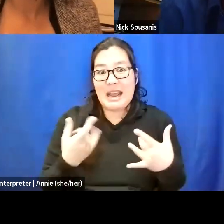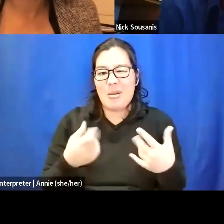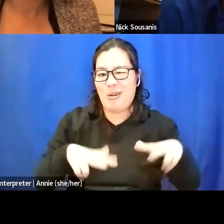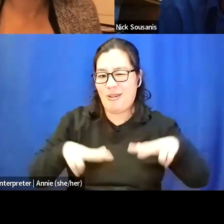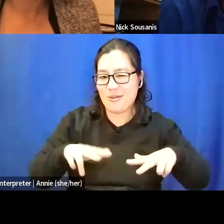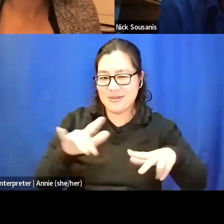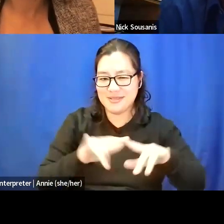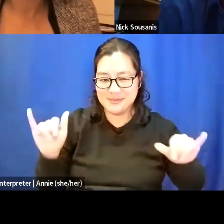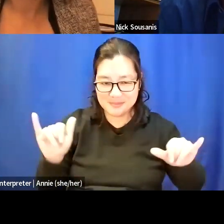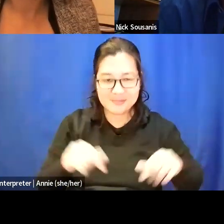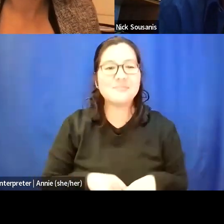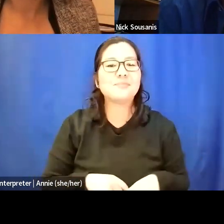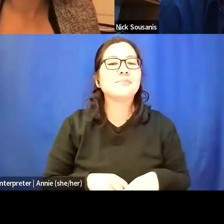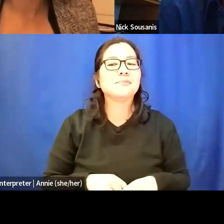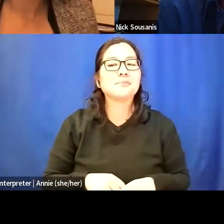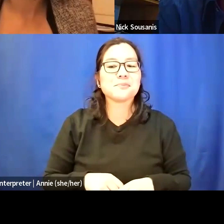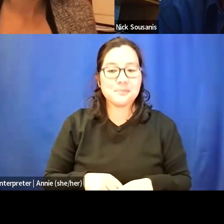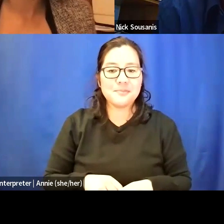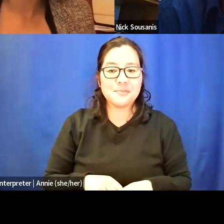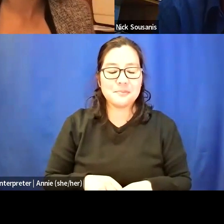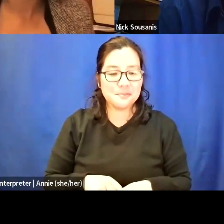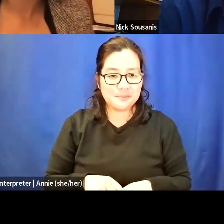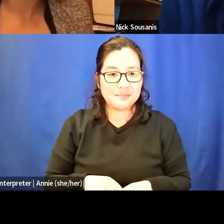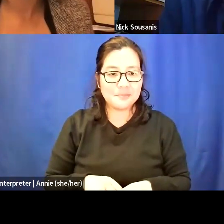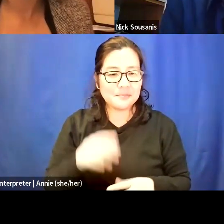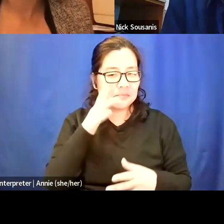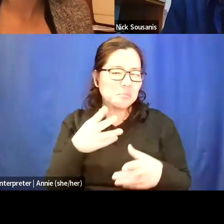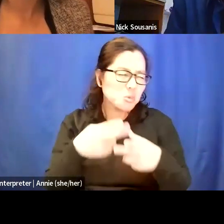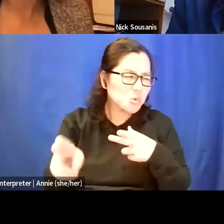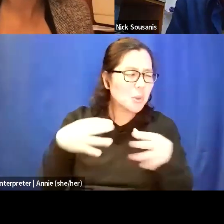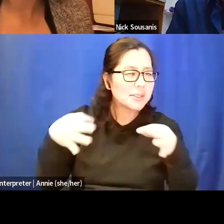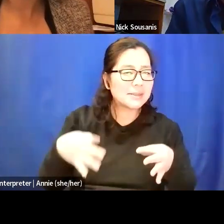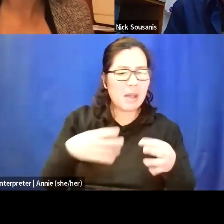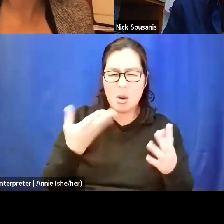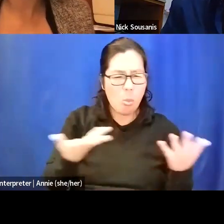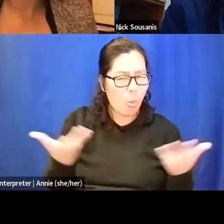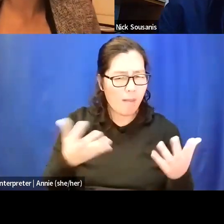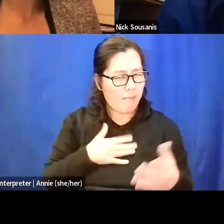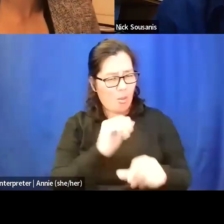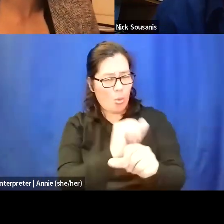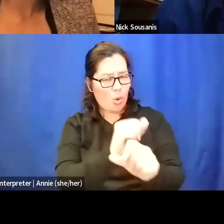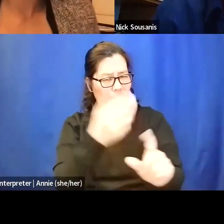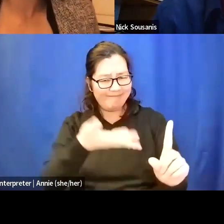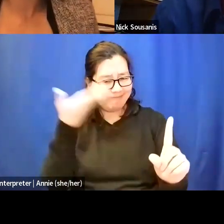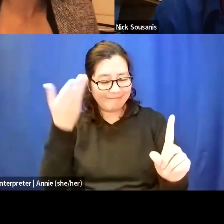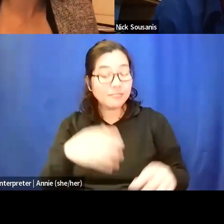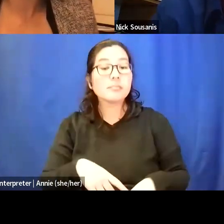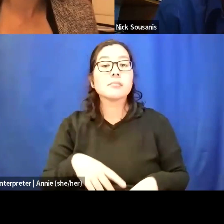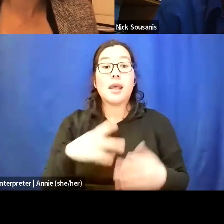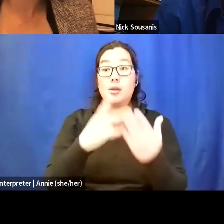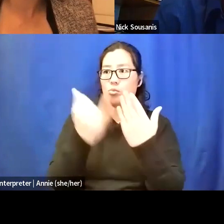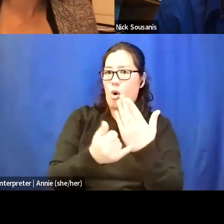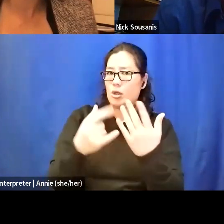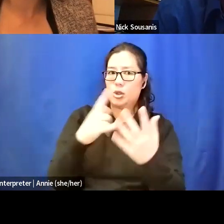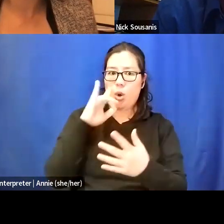me. I'm going to say a little bit about what it is and how this whole project has come to be over the last